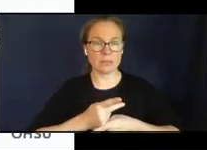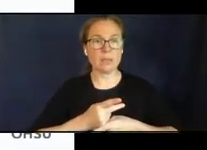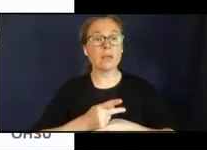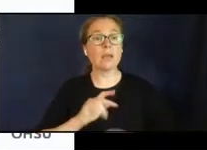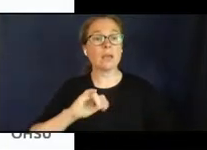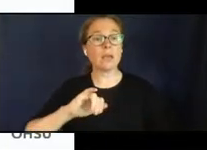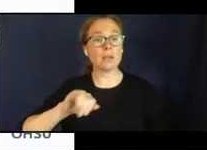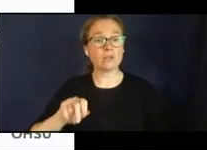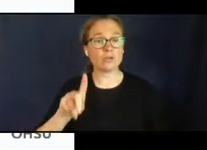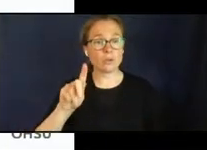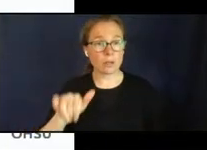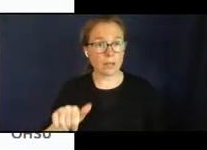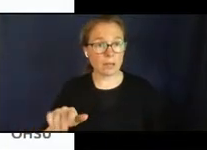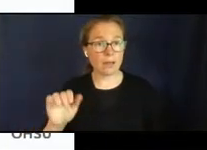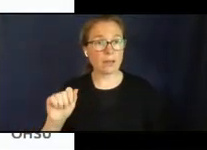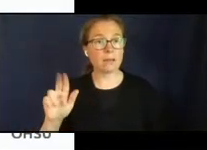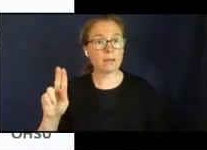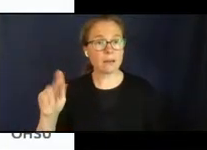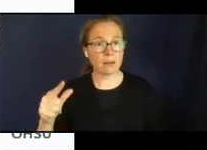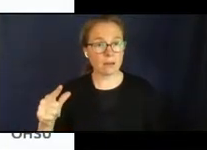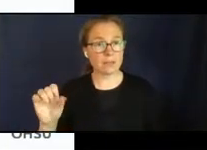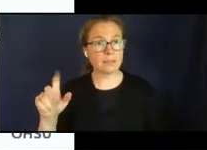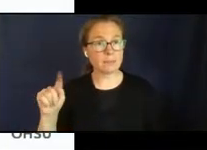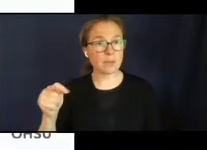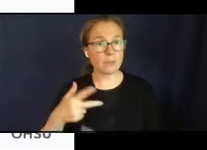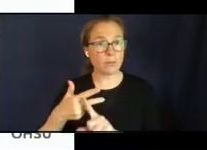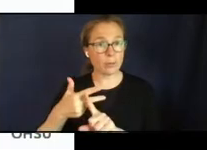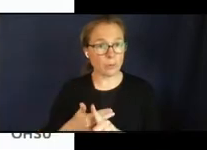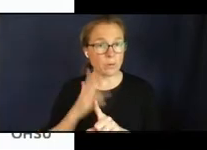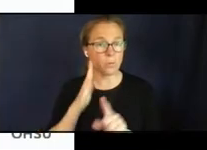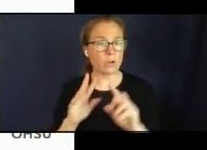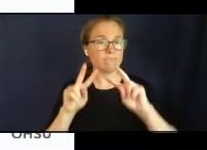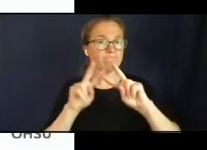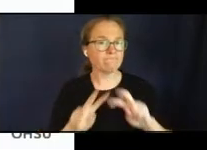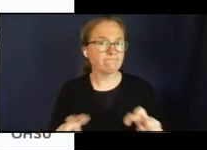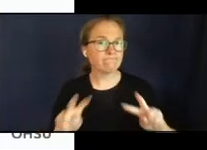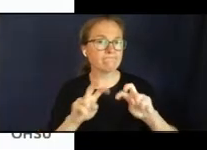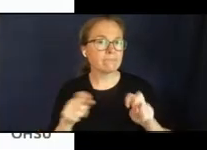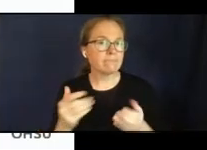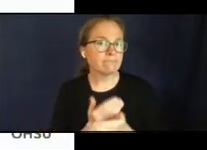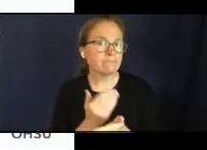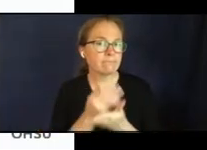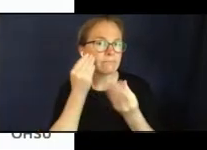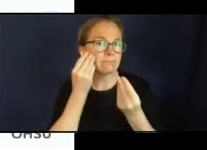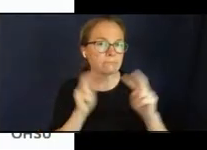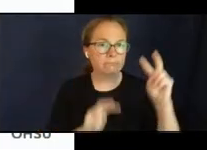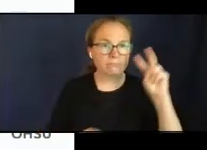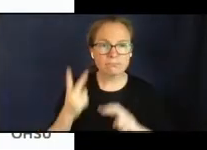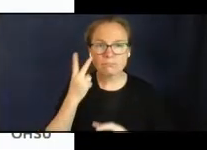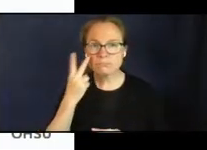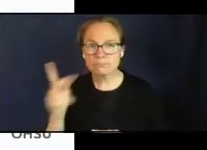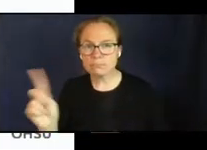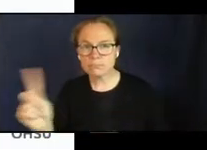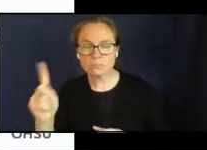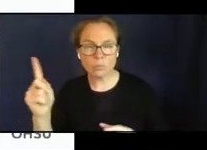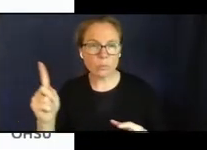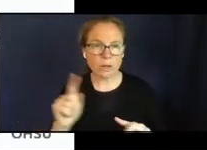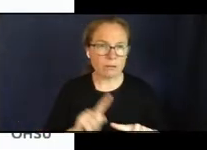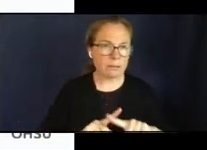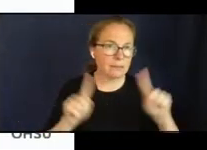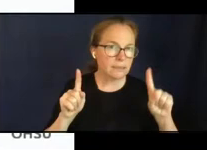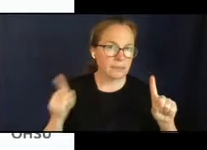August, and September to look at that new data, see where there are differences that are finer